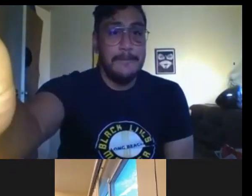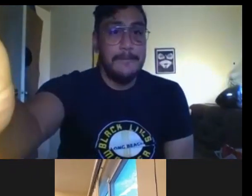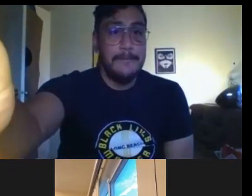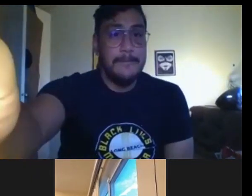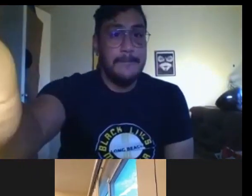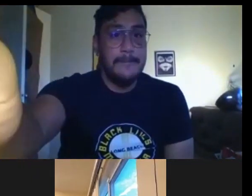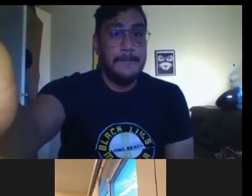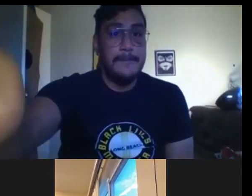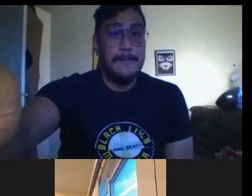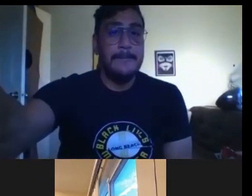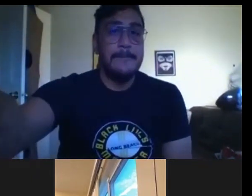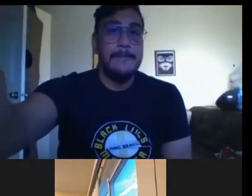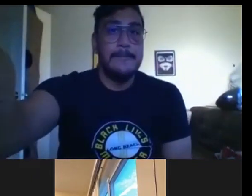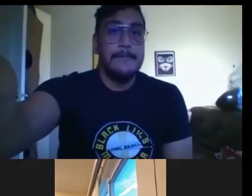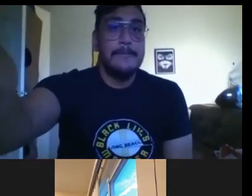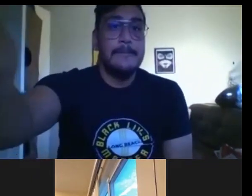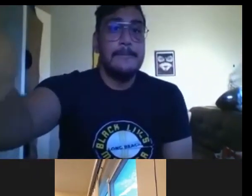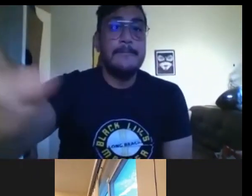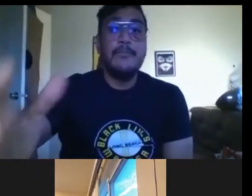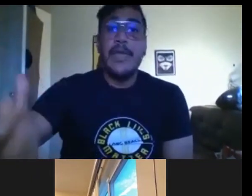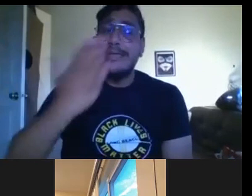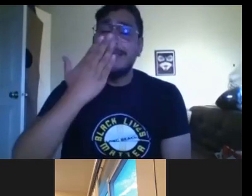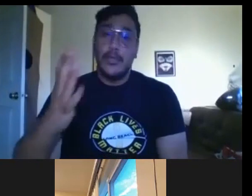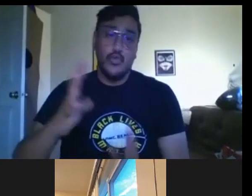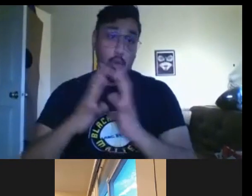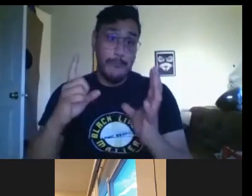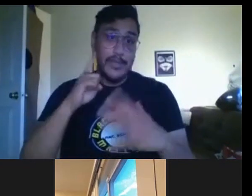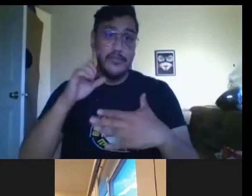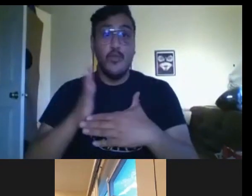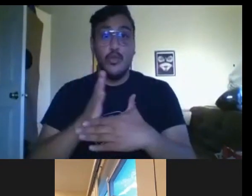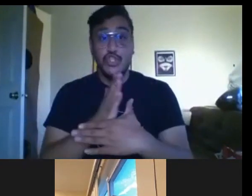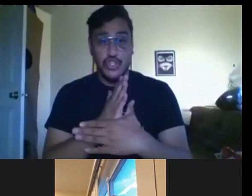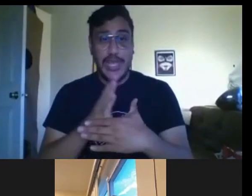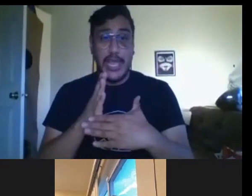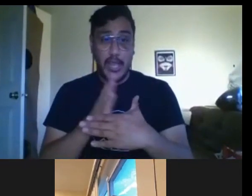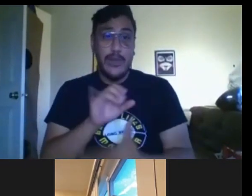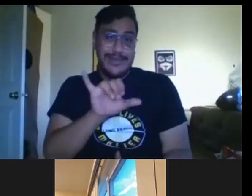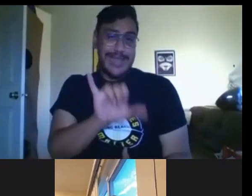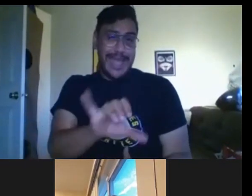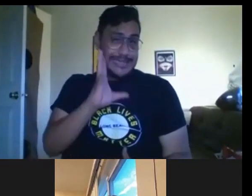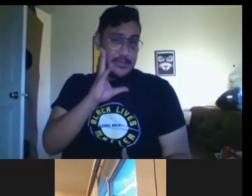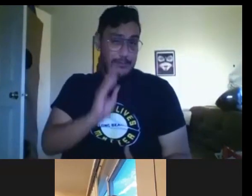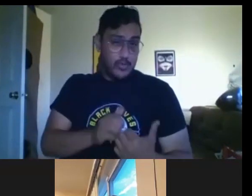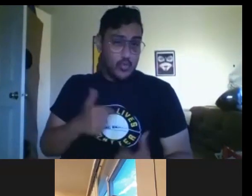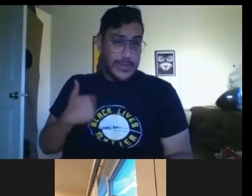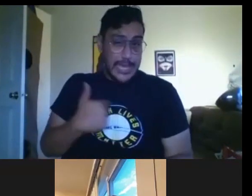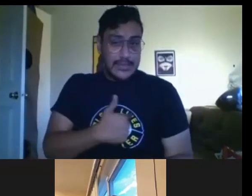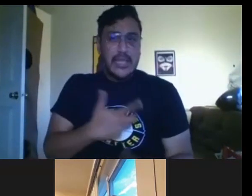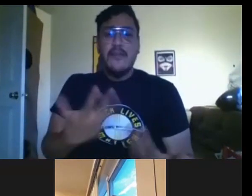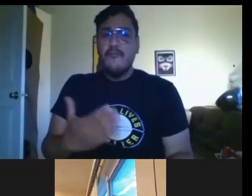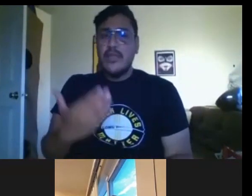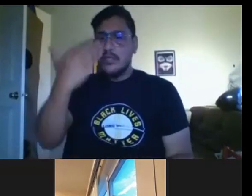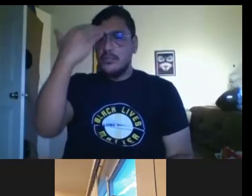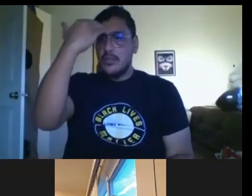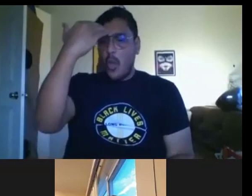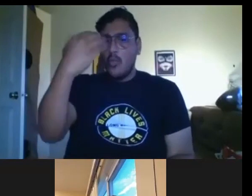Sister Fuzia, thank you for sharing that with us. And we know that one of the things